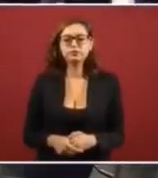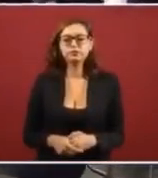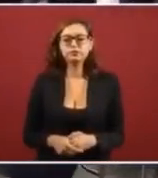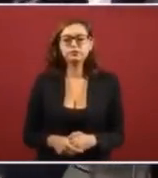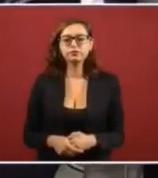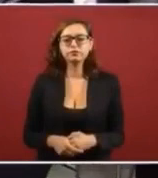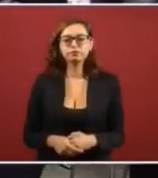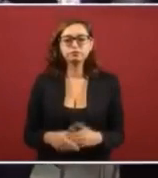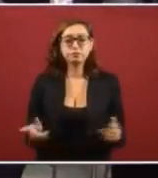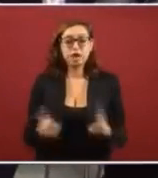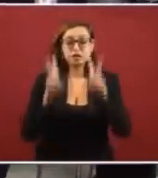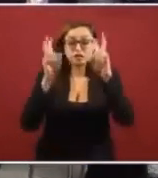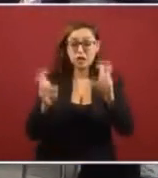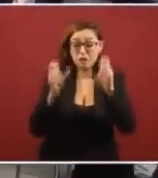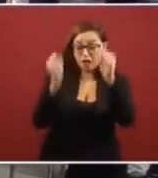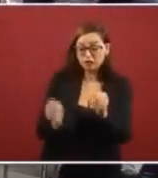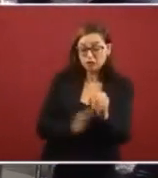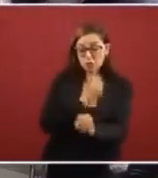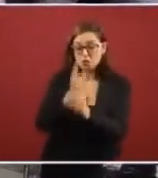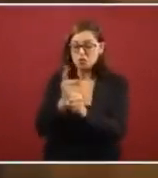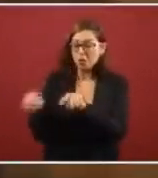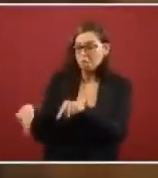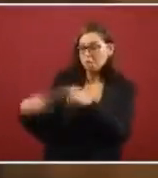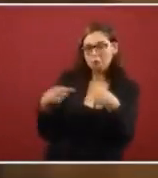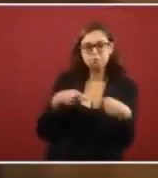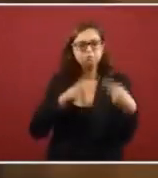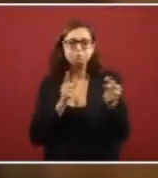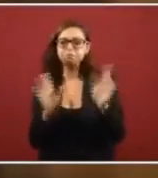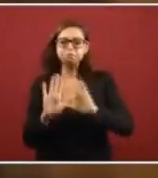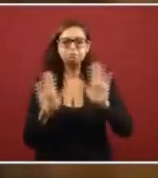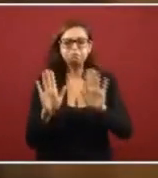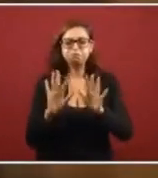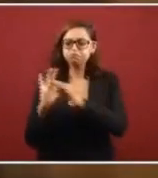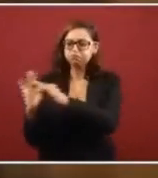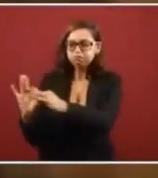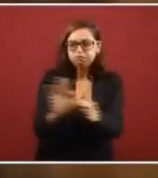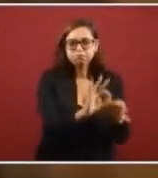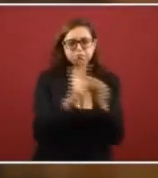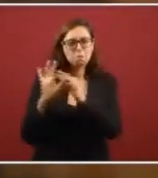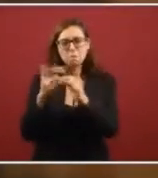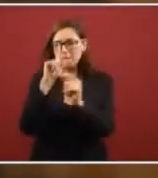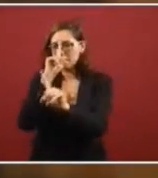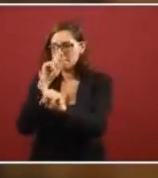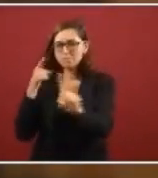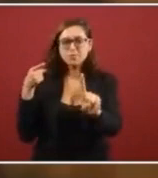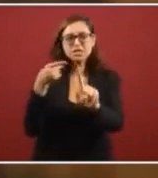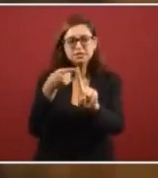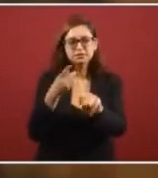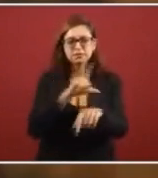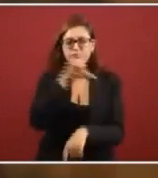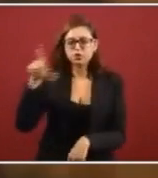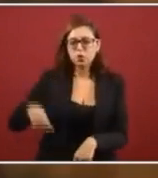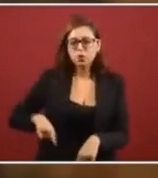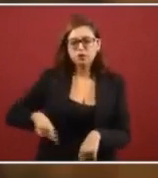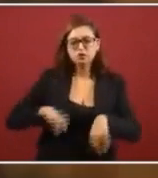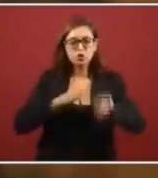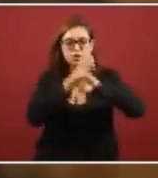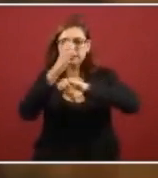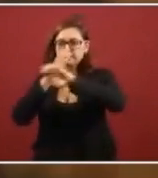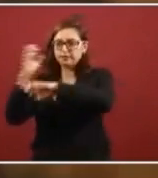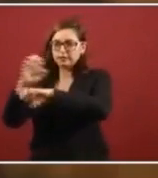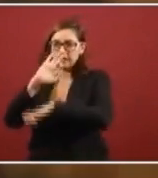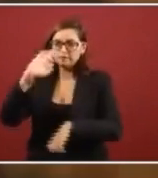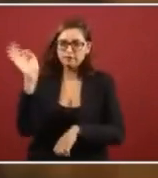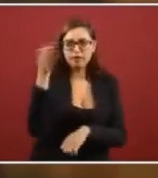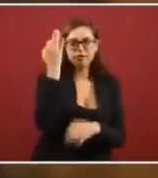this matter we are working unitedly the governments and the